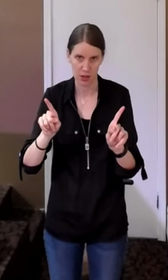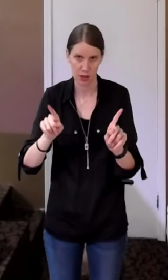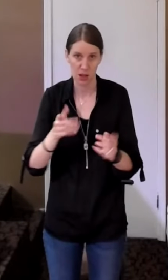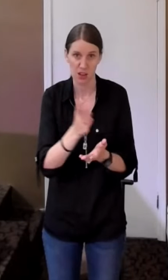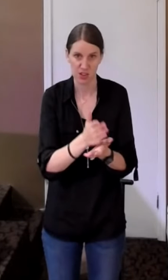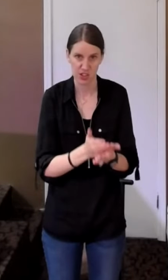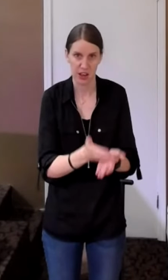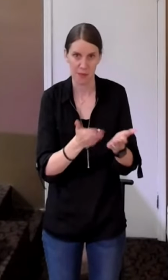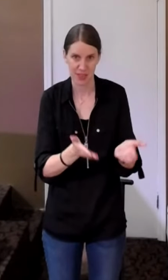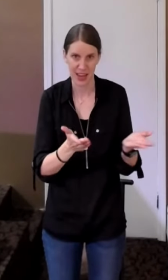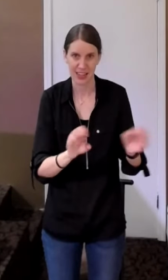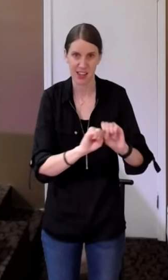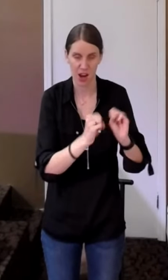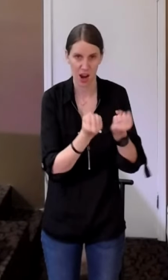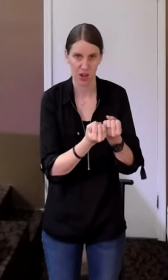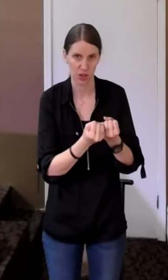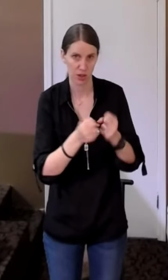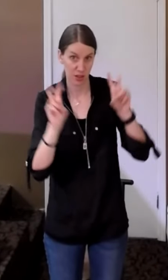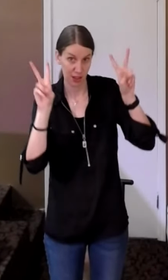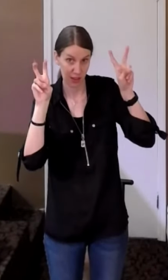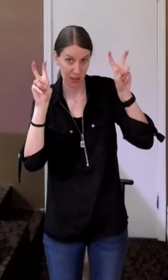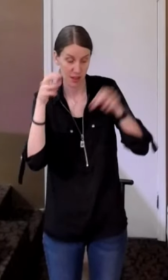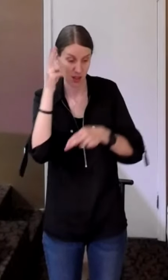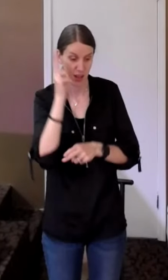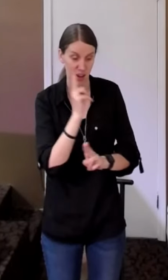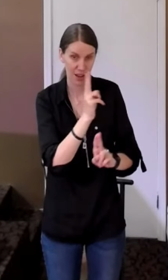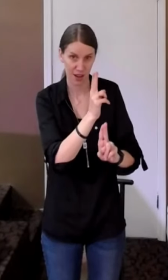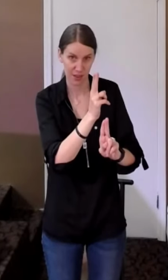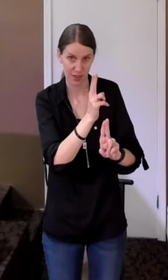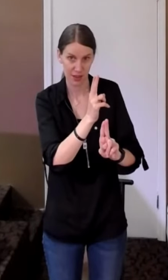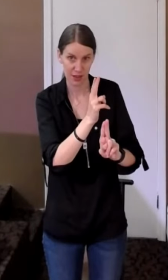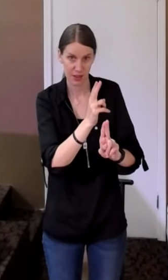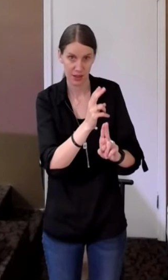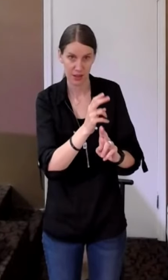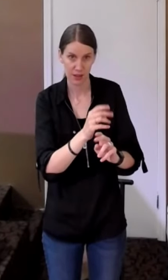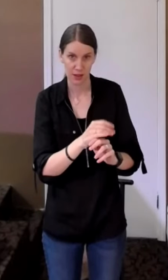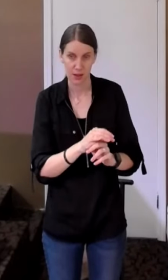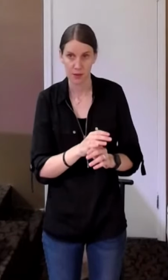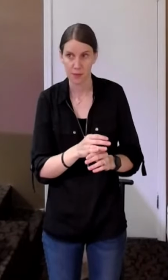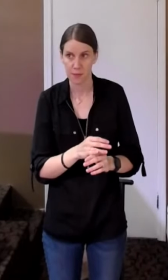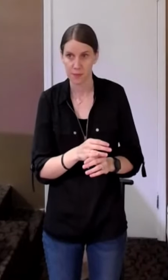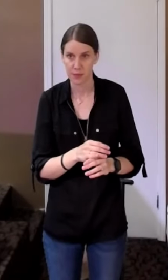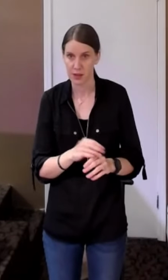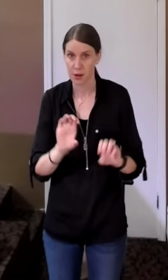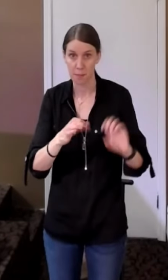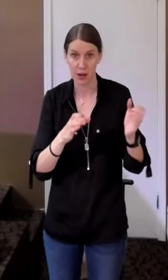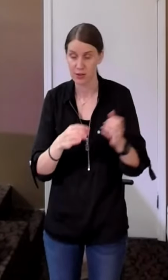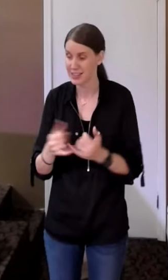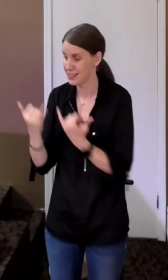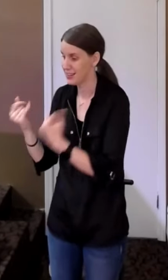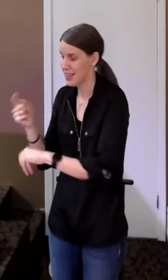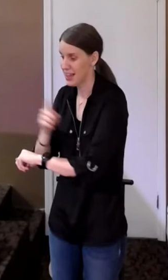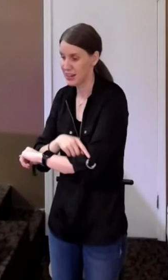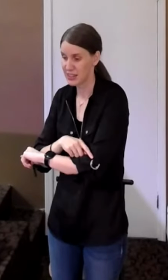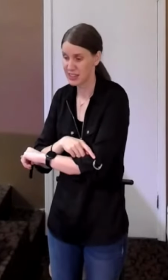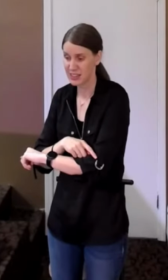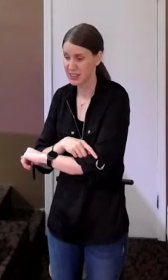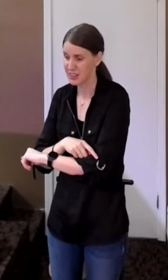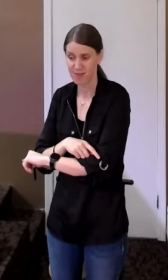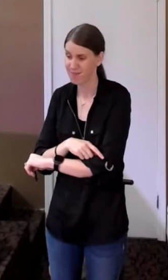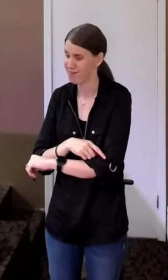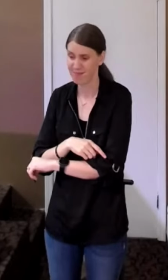honor in societies from, you know, the time of nobles and serfs to today are not